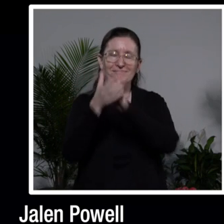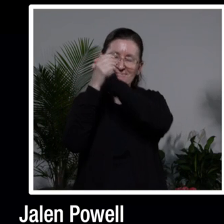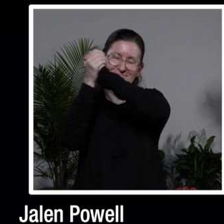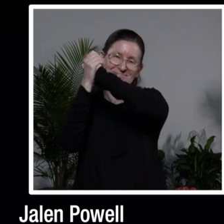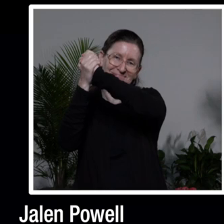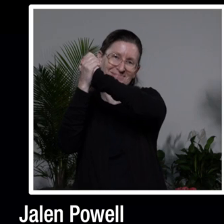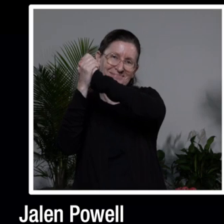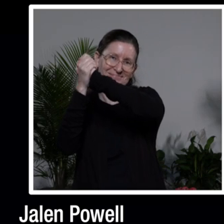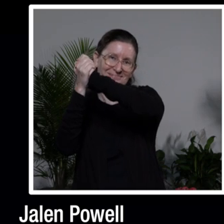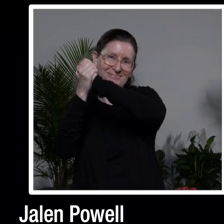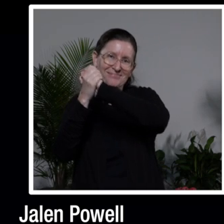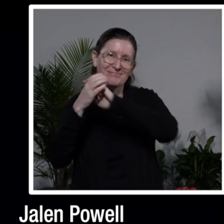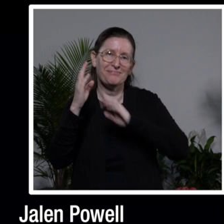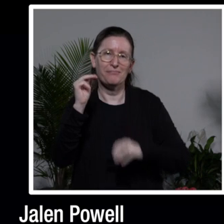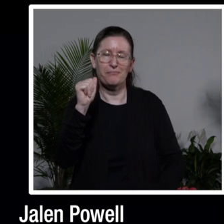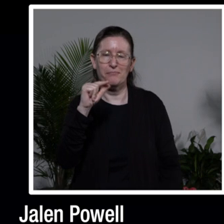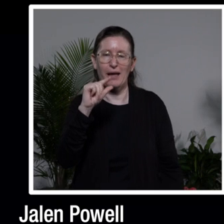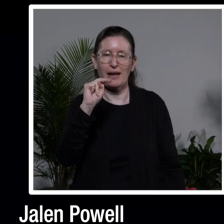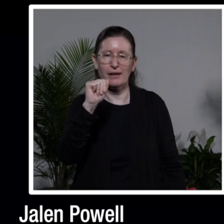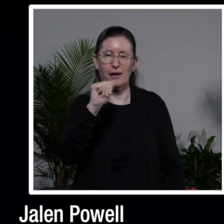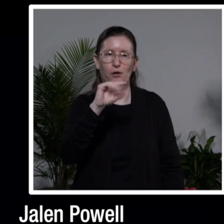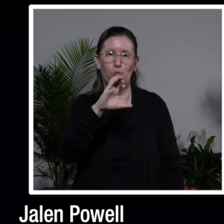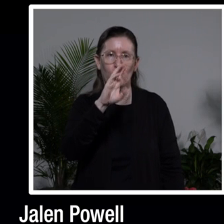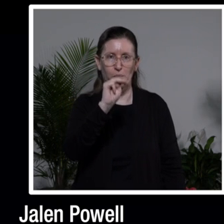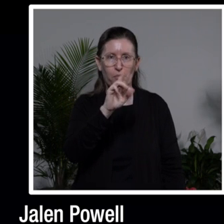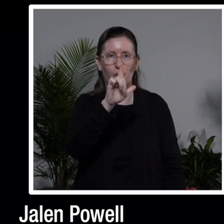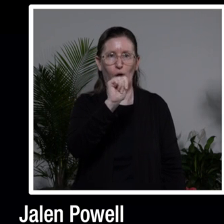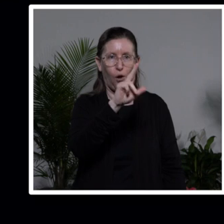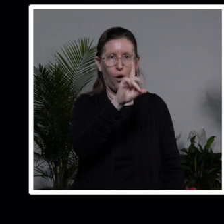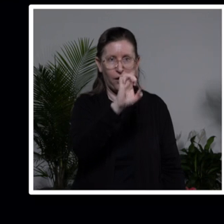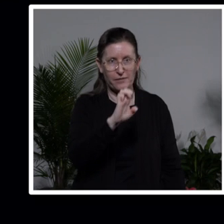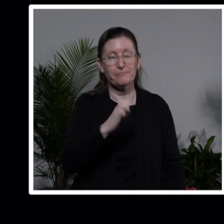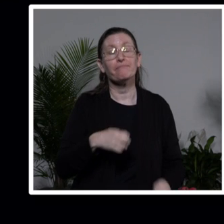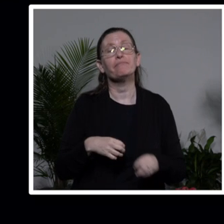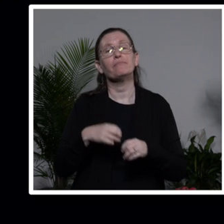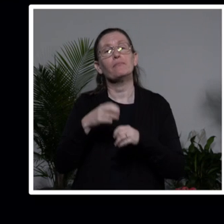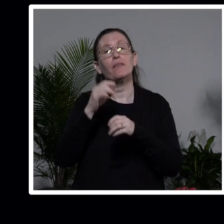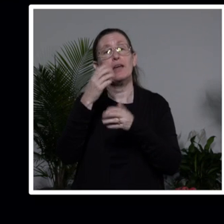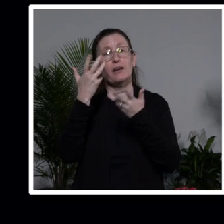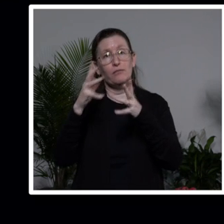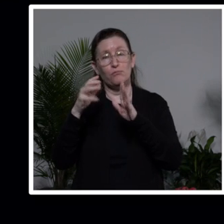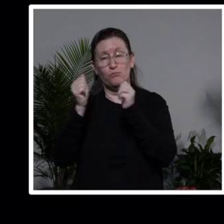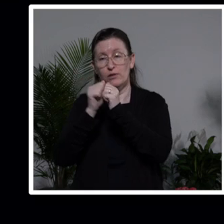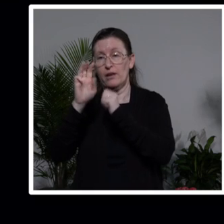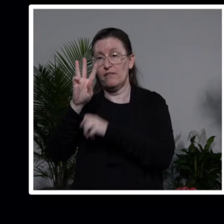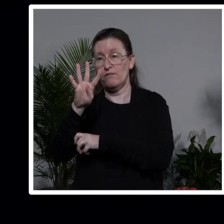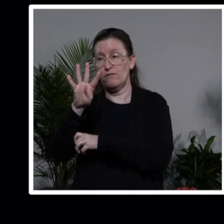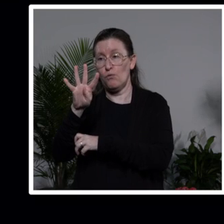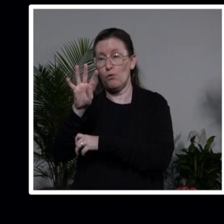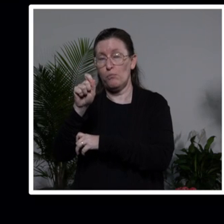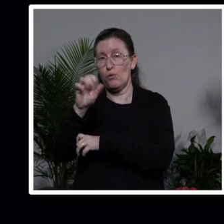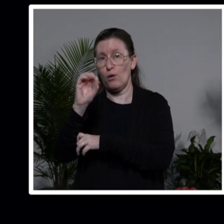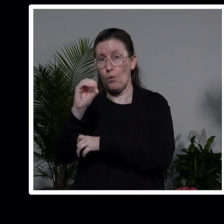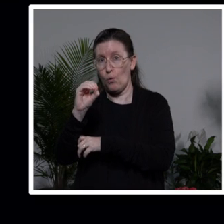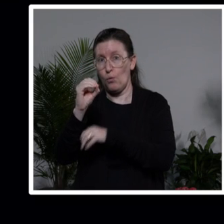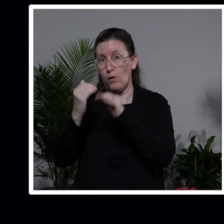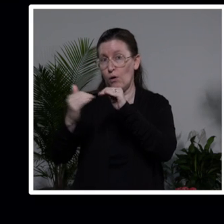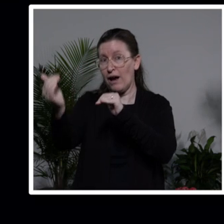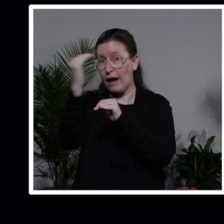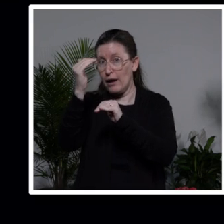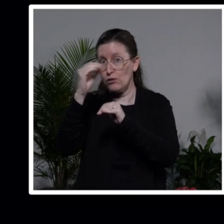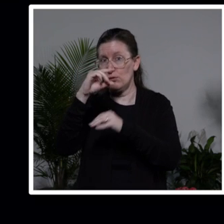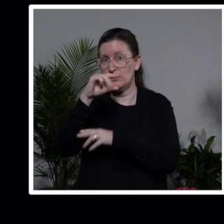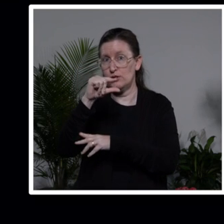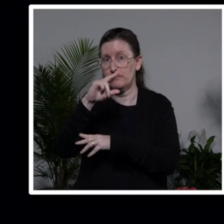achievements. Congratulations, magnum cum laude graduates. Students completing high school with a 4.0 or higher